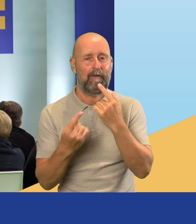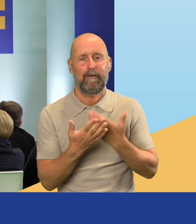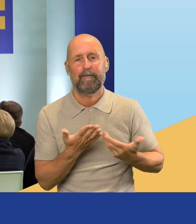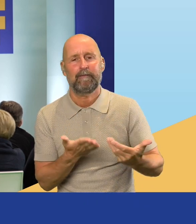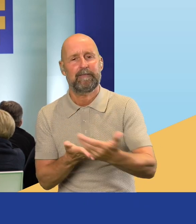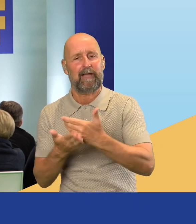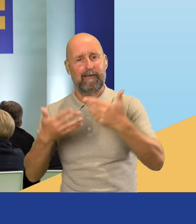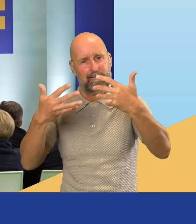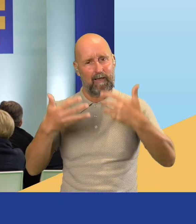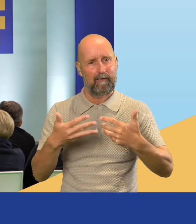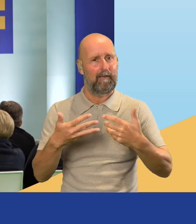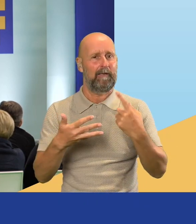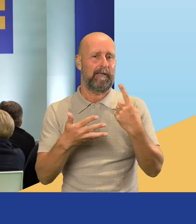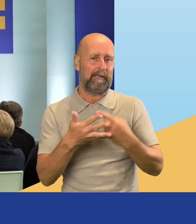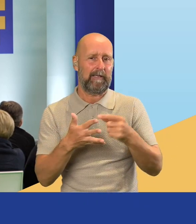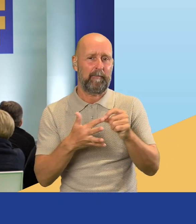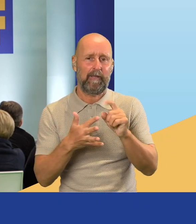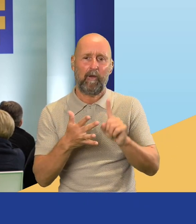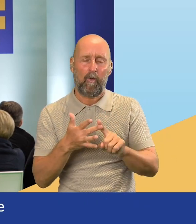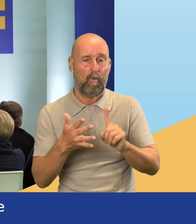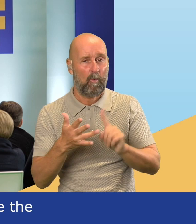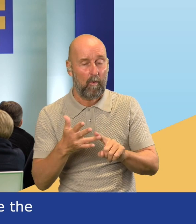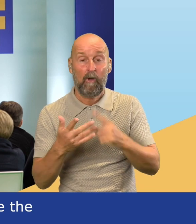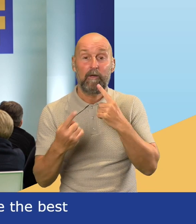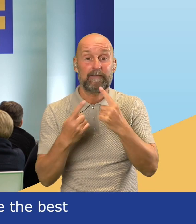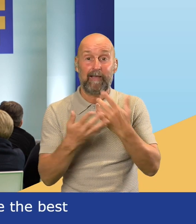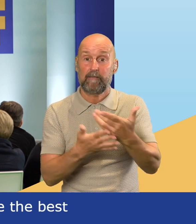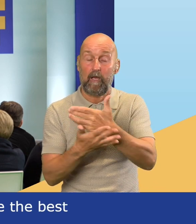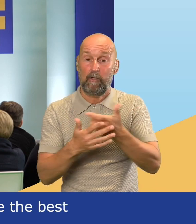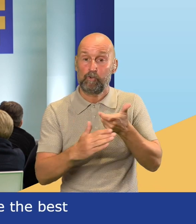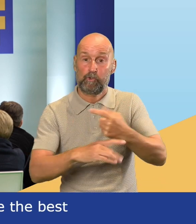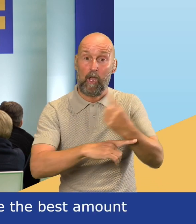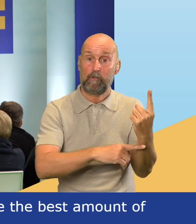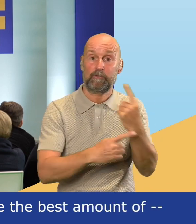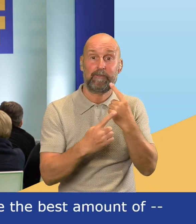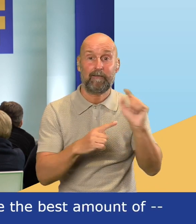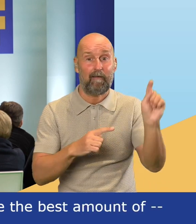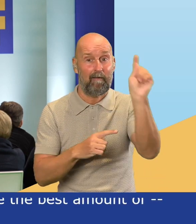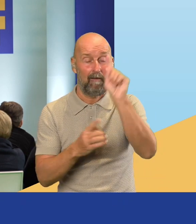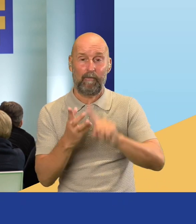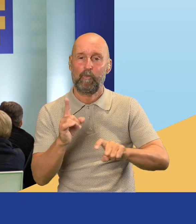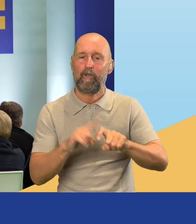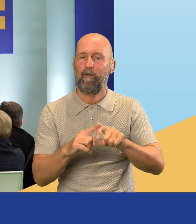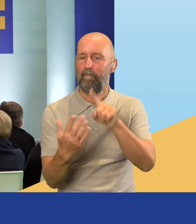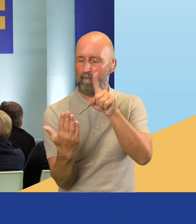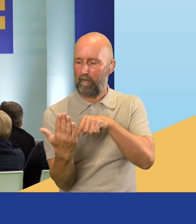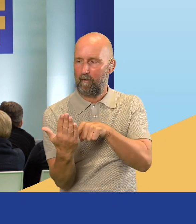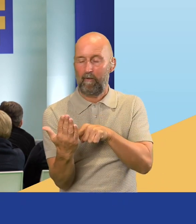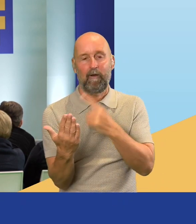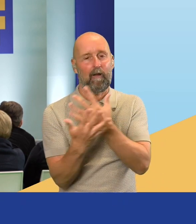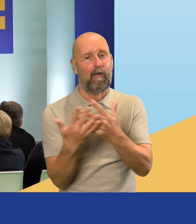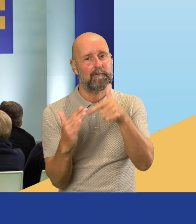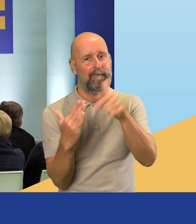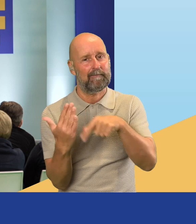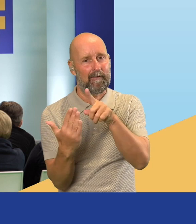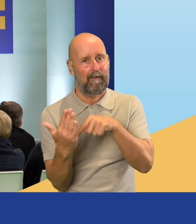coverage data, EPOI data, or charging point data in the UK. Definitely worth looking at that because they offer some really good insights,